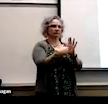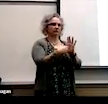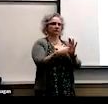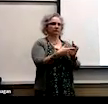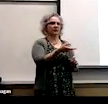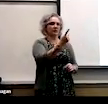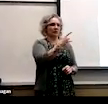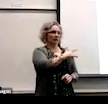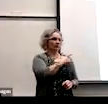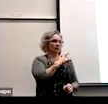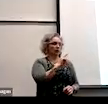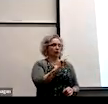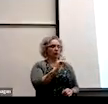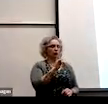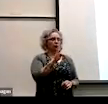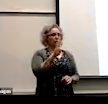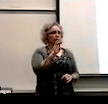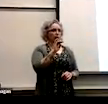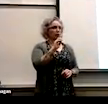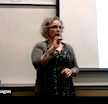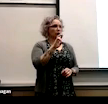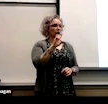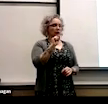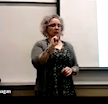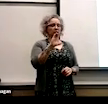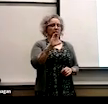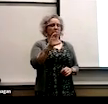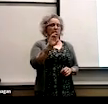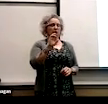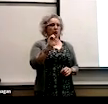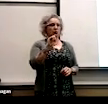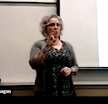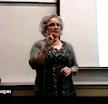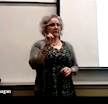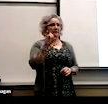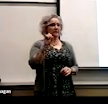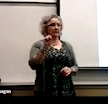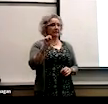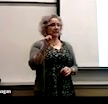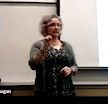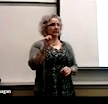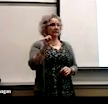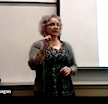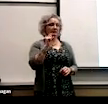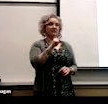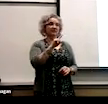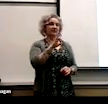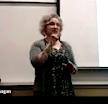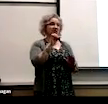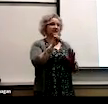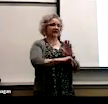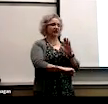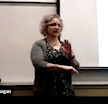has tuberous sclerosis and fairly, sorry to say severely, profoundly intellectually disabled. And